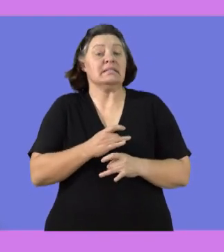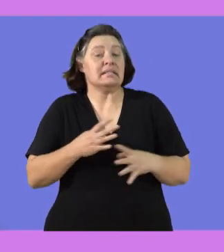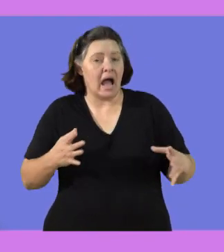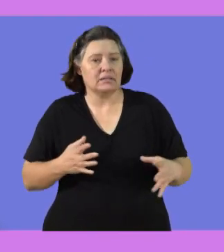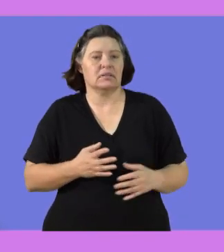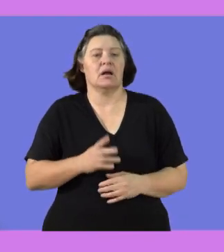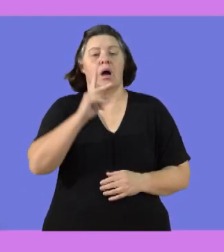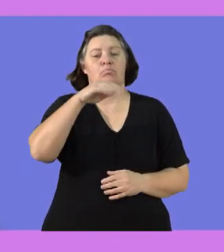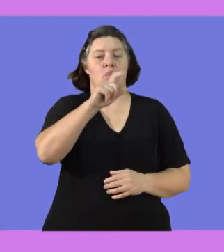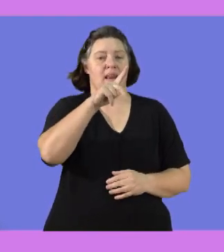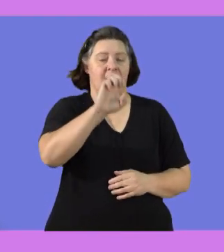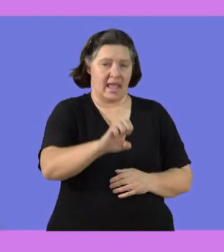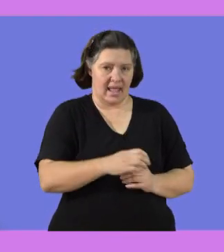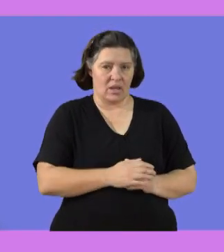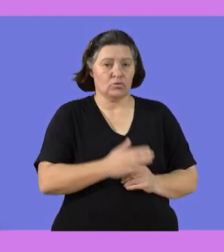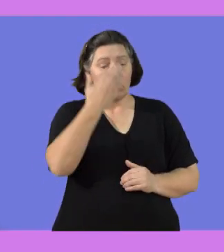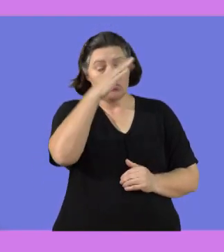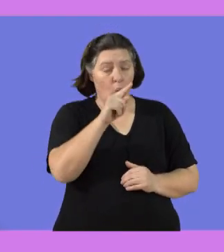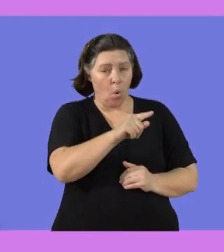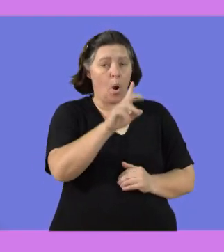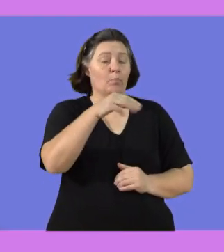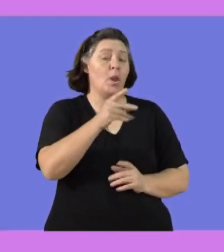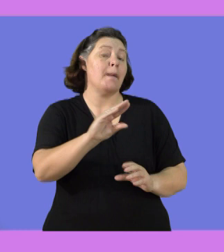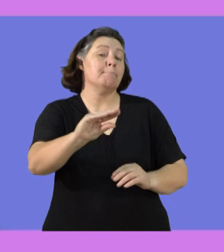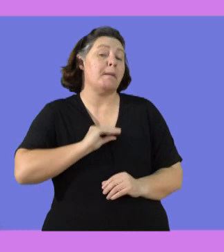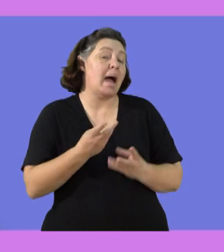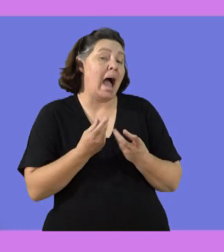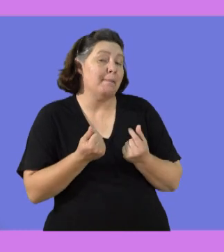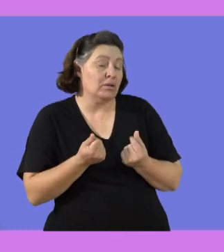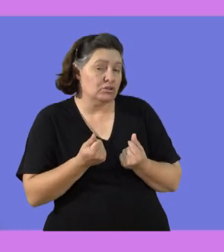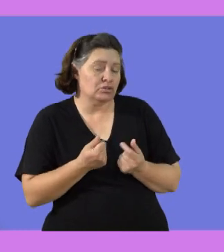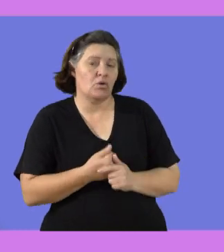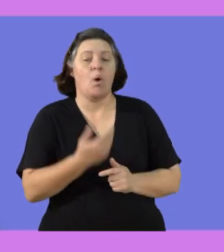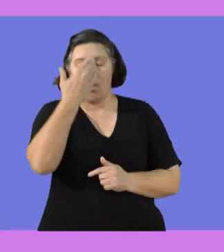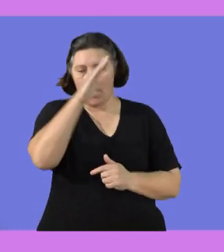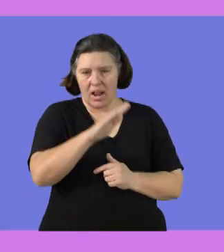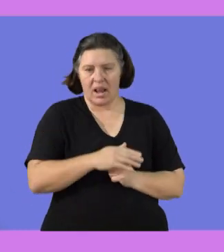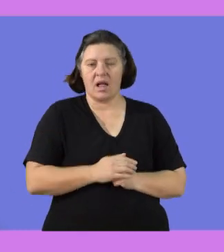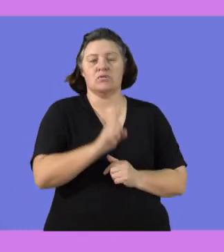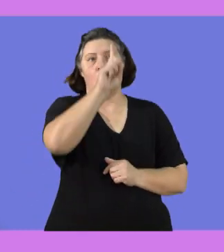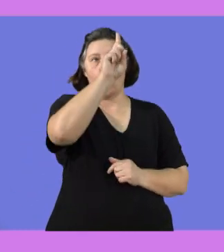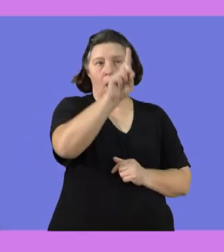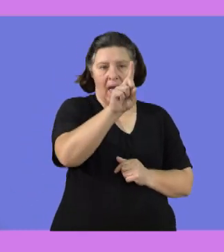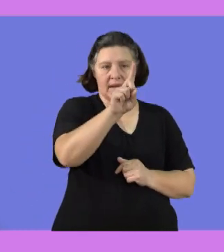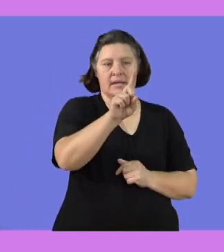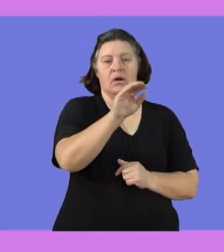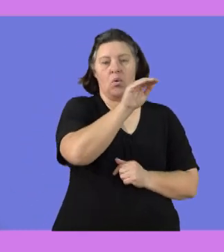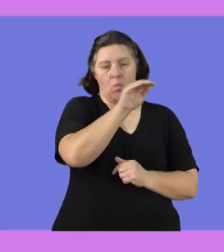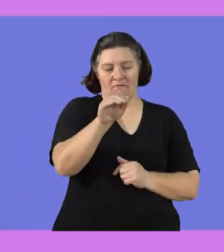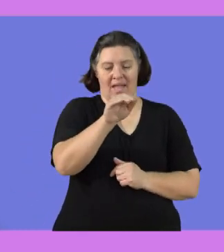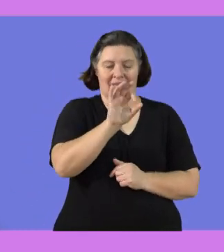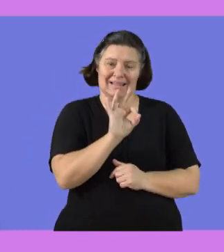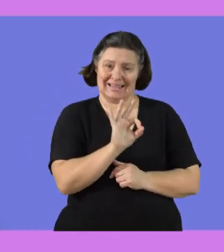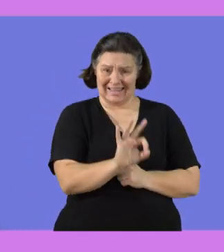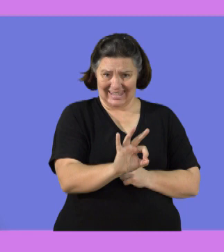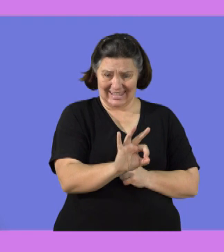with Pule. So for us to know how much will Pule get, then we know Pule's proportion is 1. Then